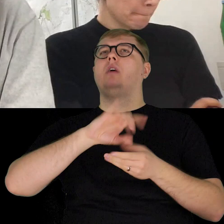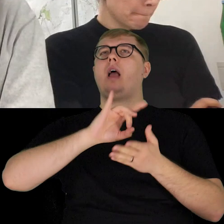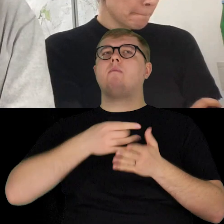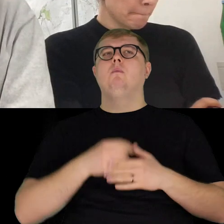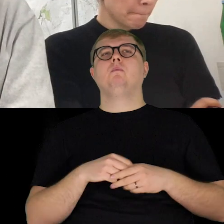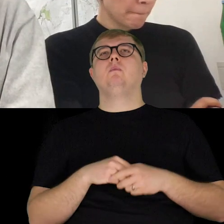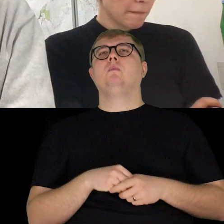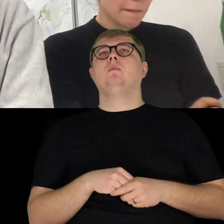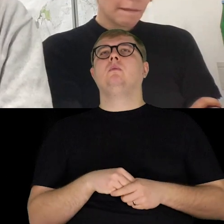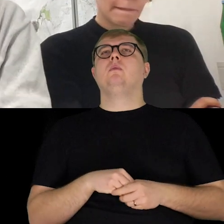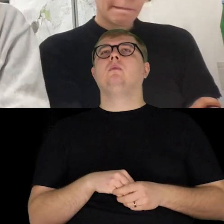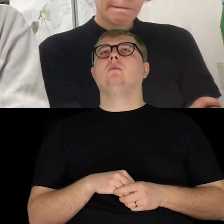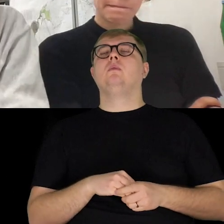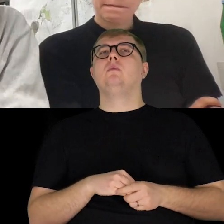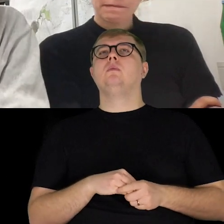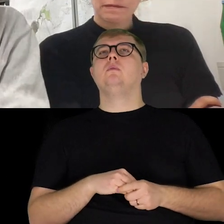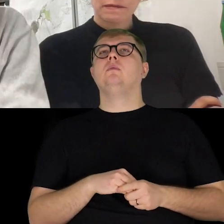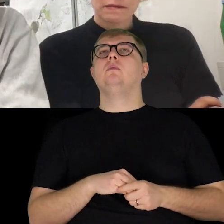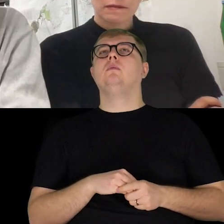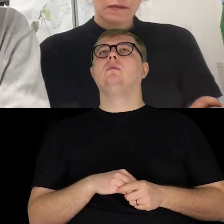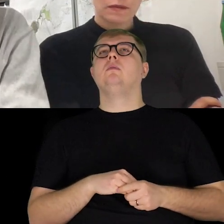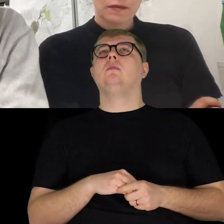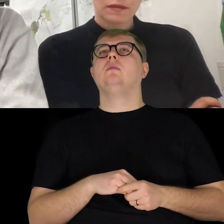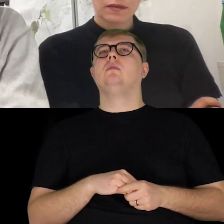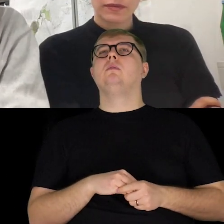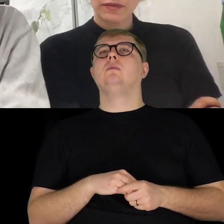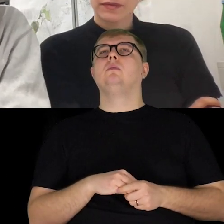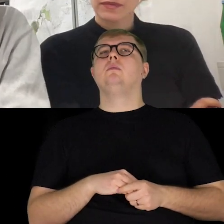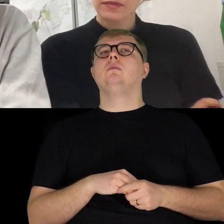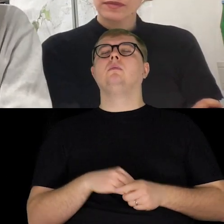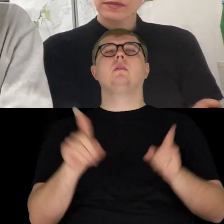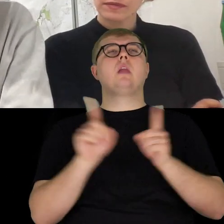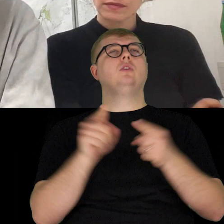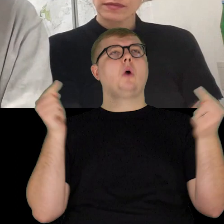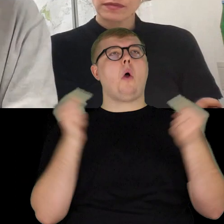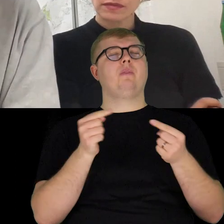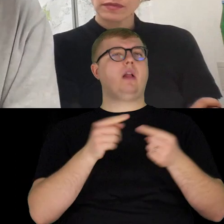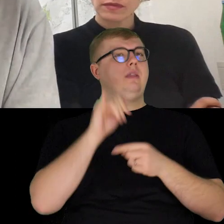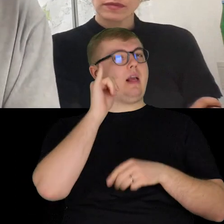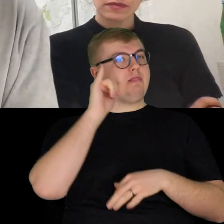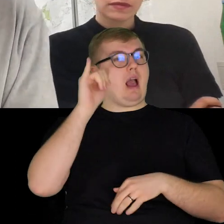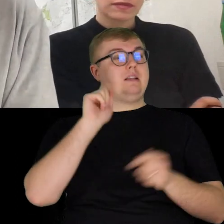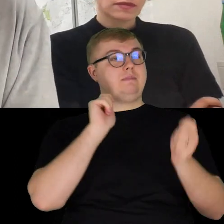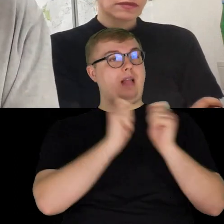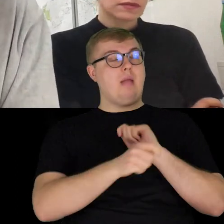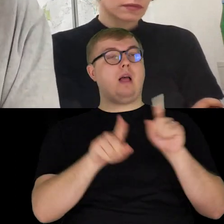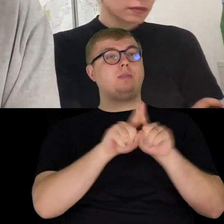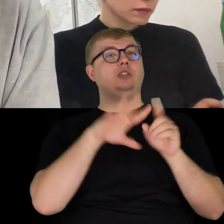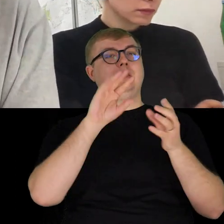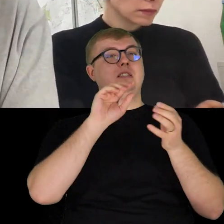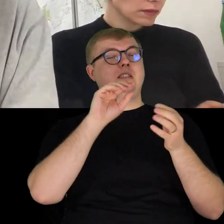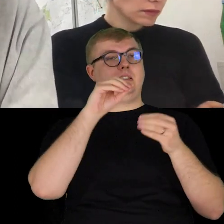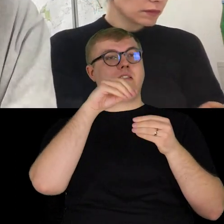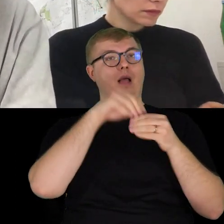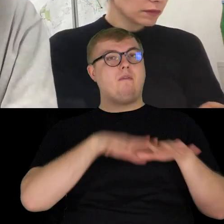spaces in this kind of conflict between the idea of change and stratification. We can kind of see it quite well exampled and